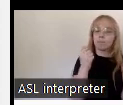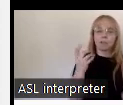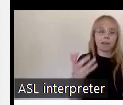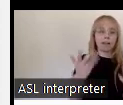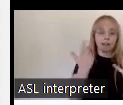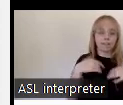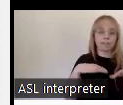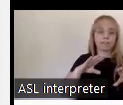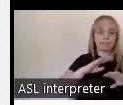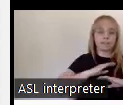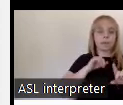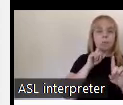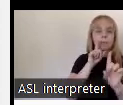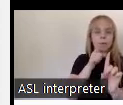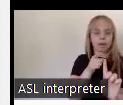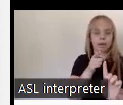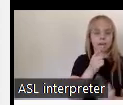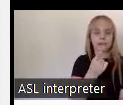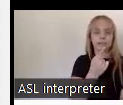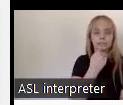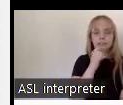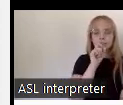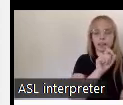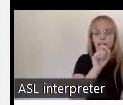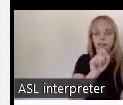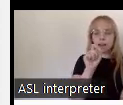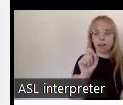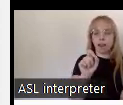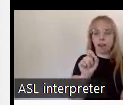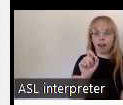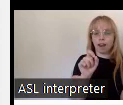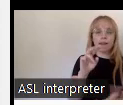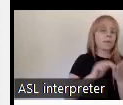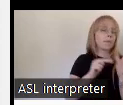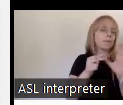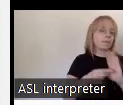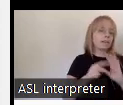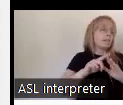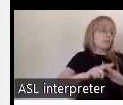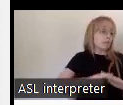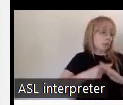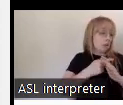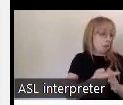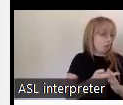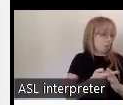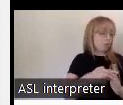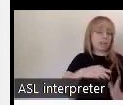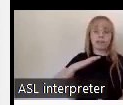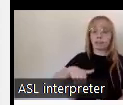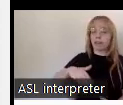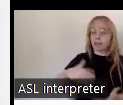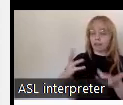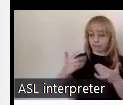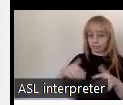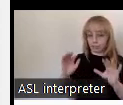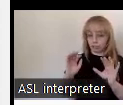completed. One of them has the ellipses in there with the 3 dots. That means it's been started, but not